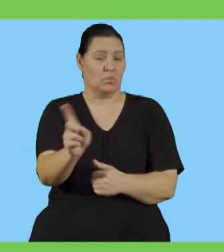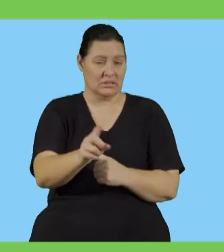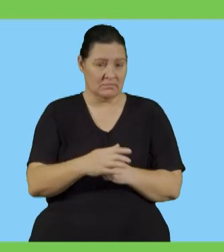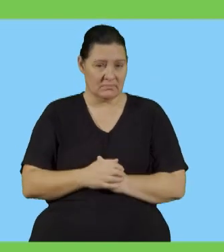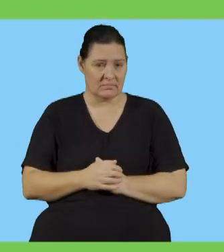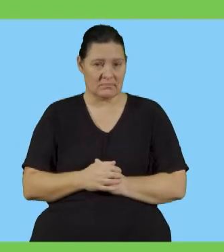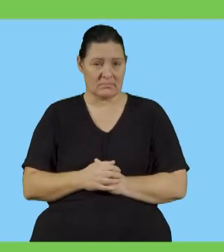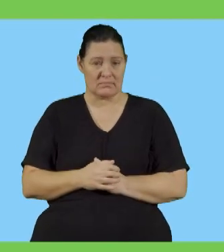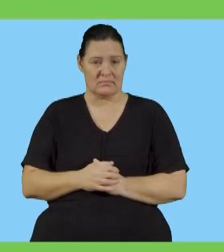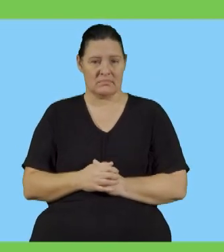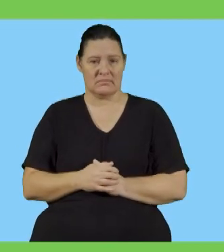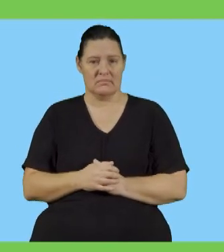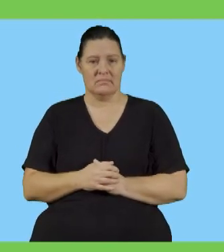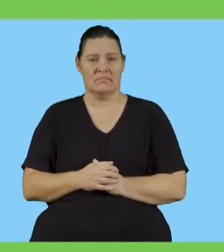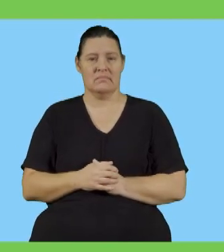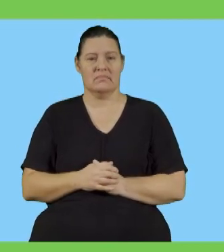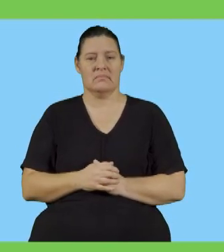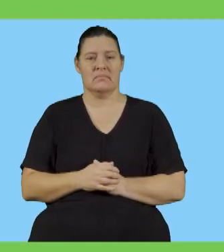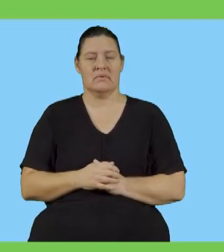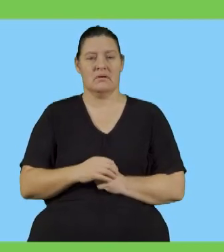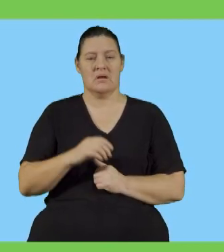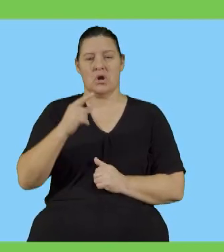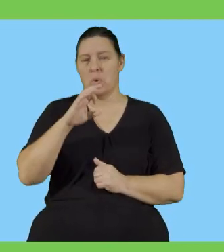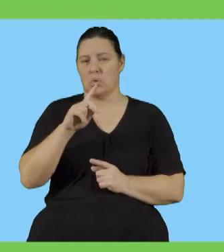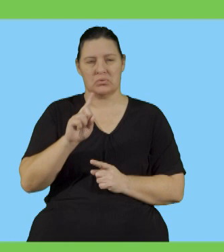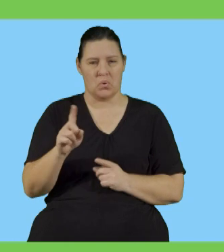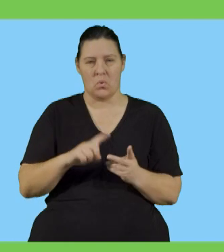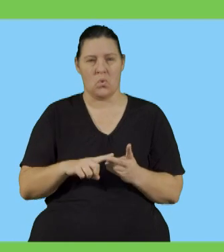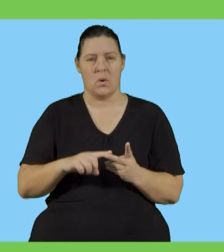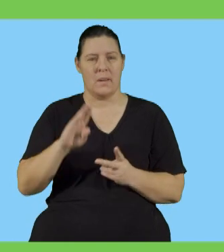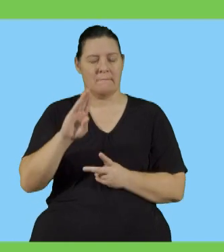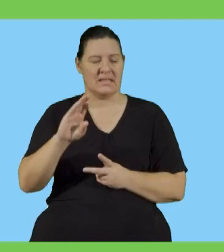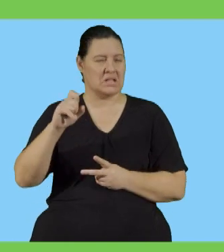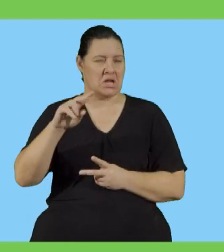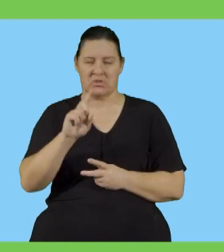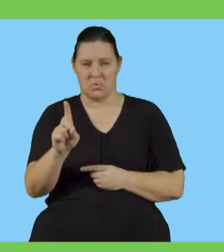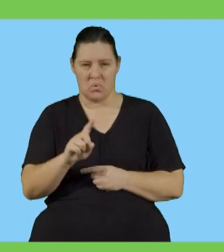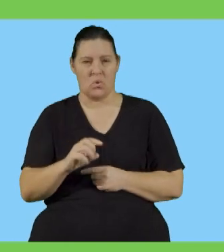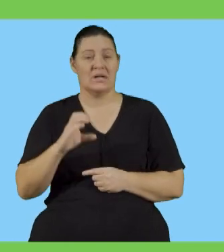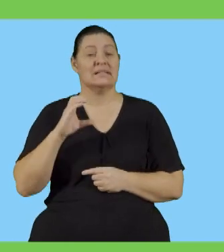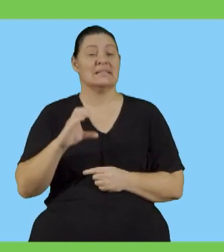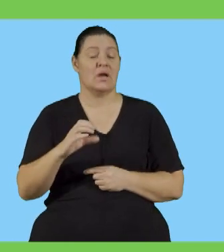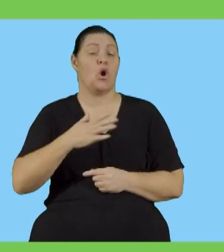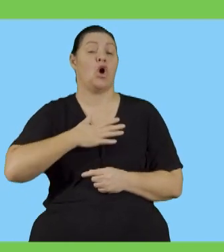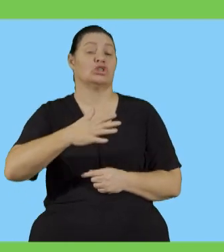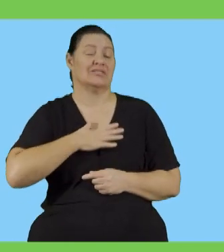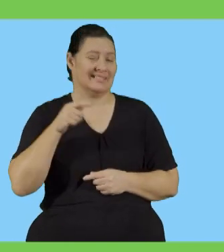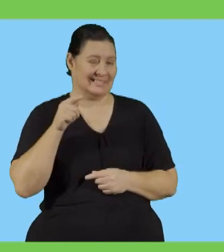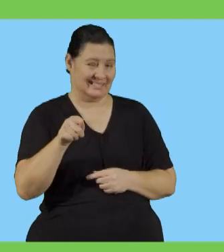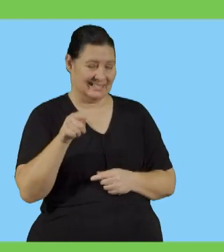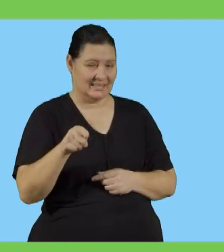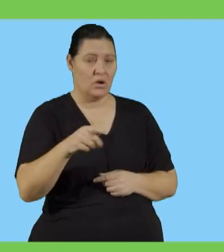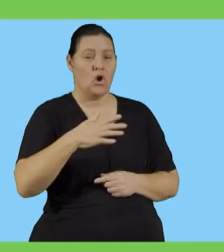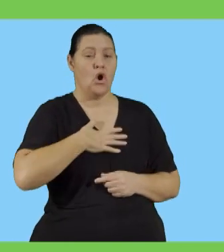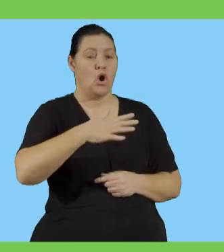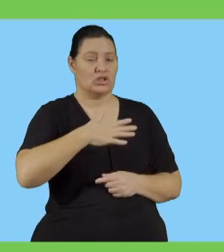option is correct. A says glucose, B says starch, and C says oxygen.